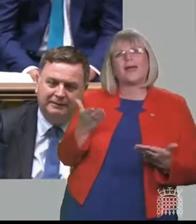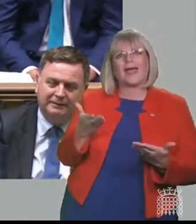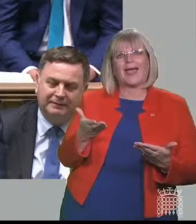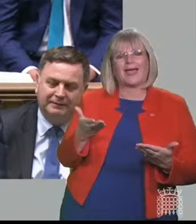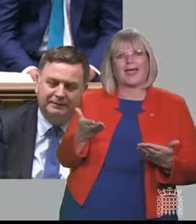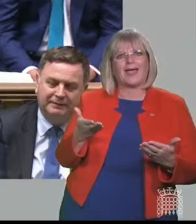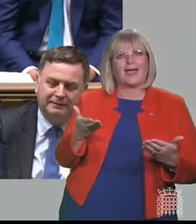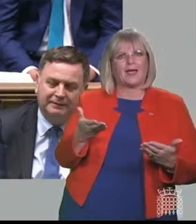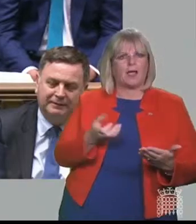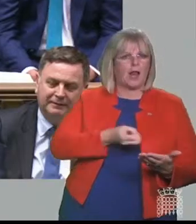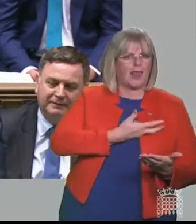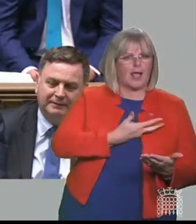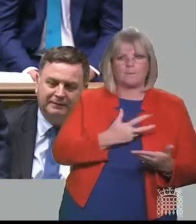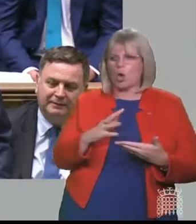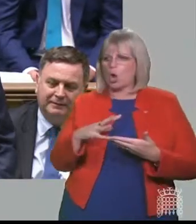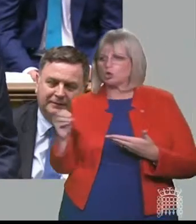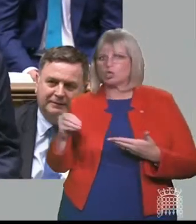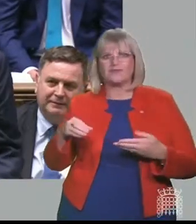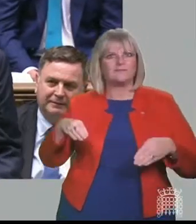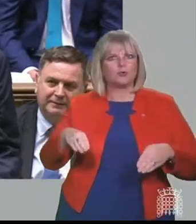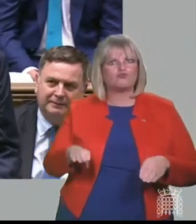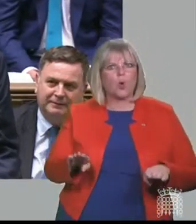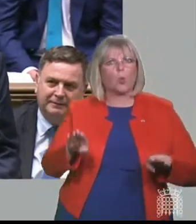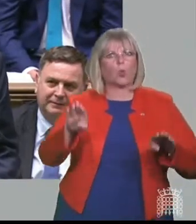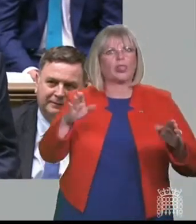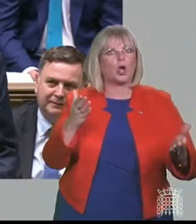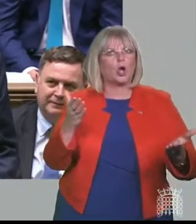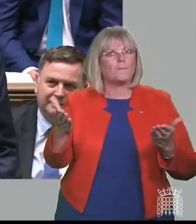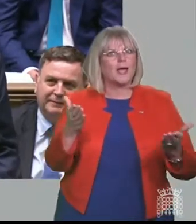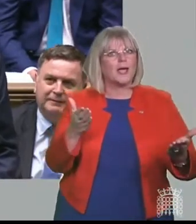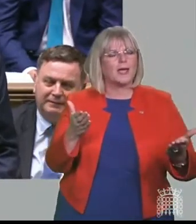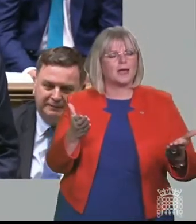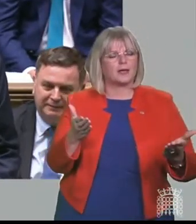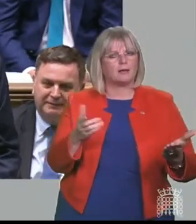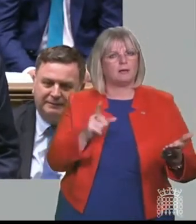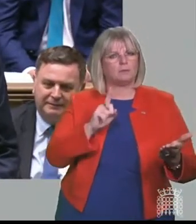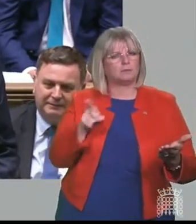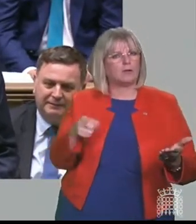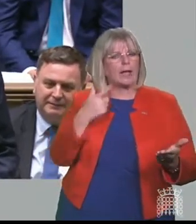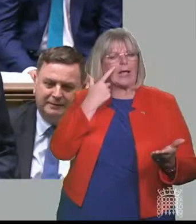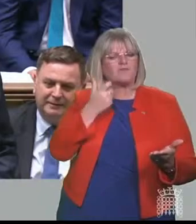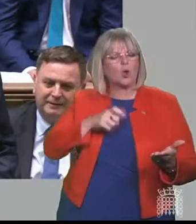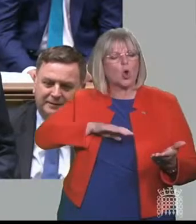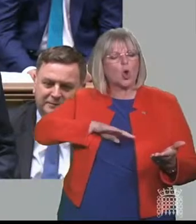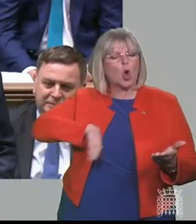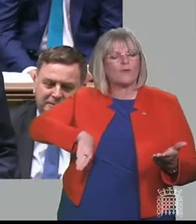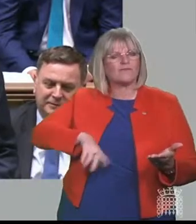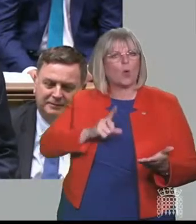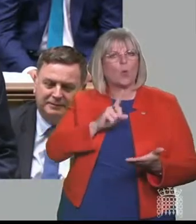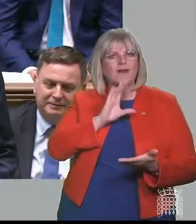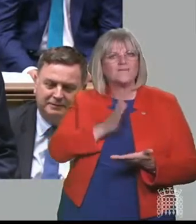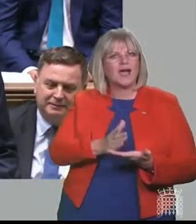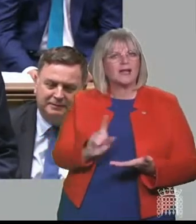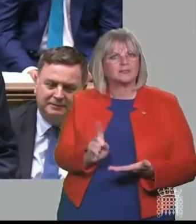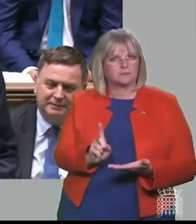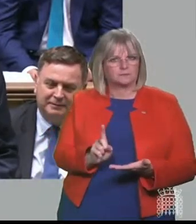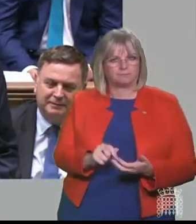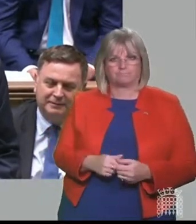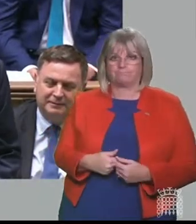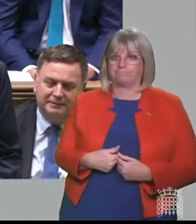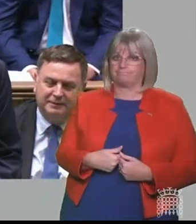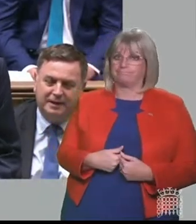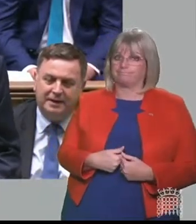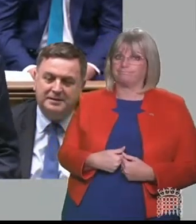and the Conservatives, but she carefully omitted one fact. Labour inherited a golden legacy from